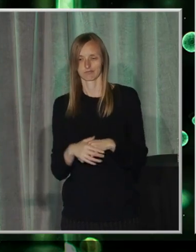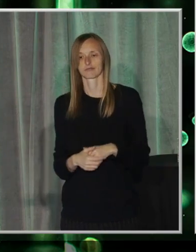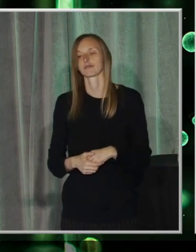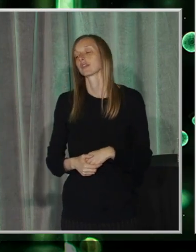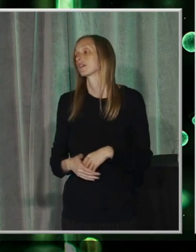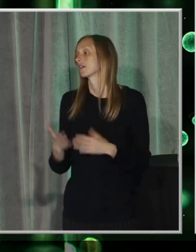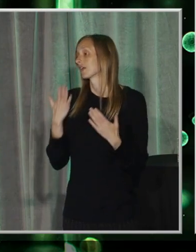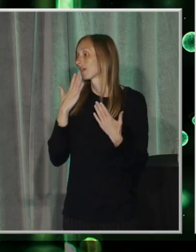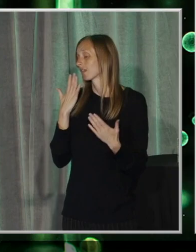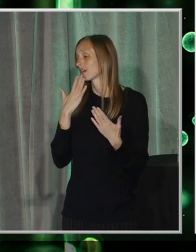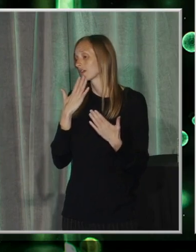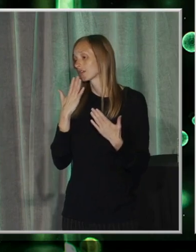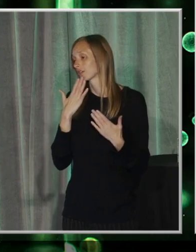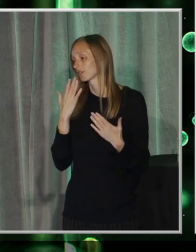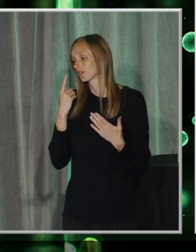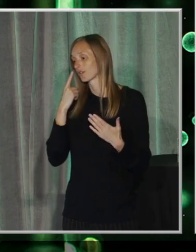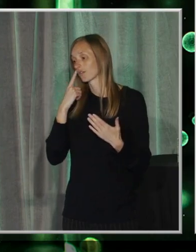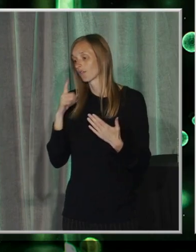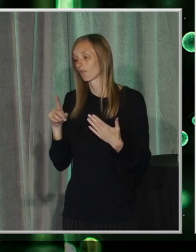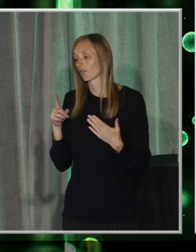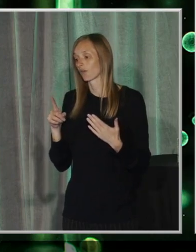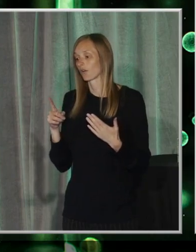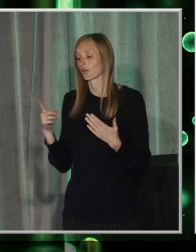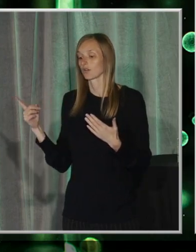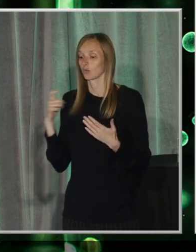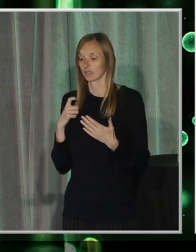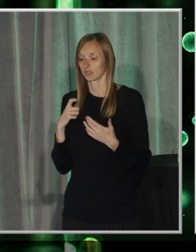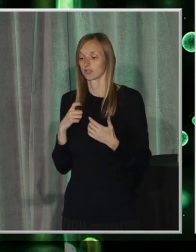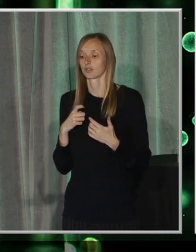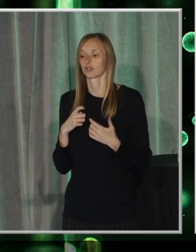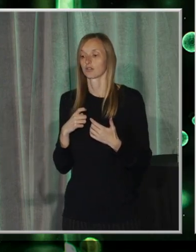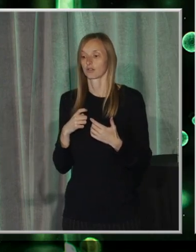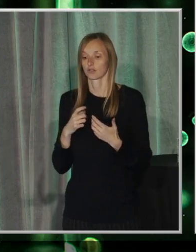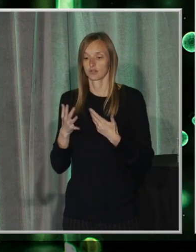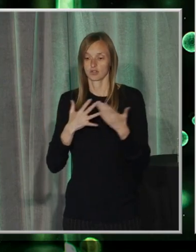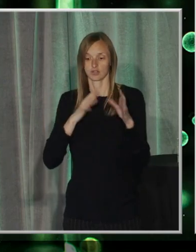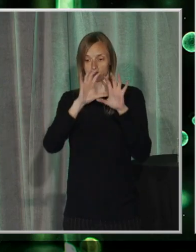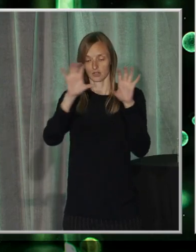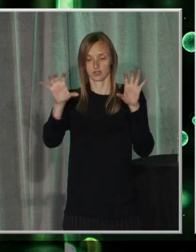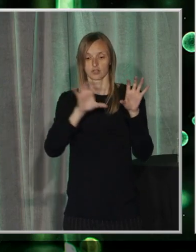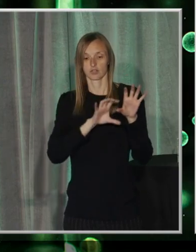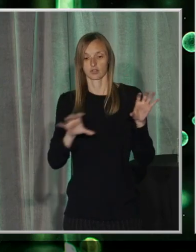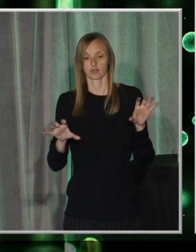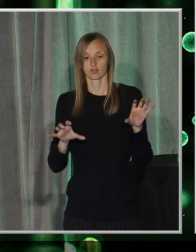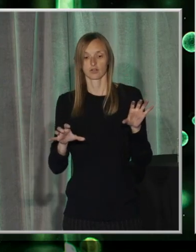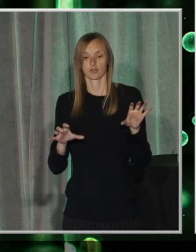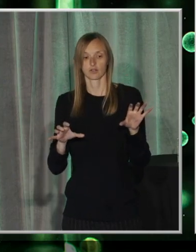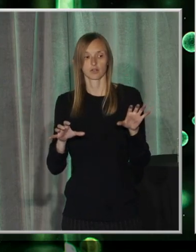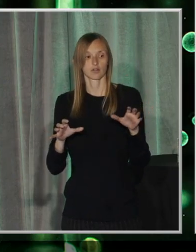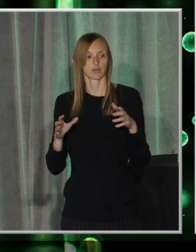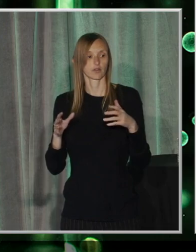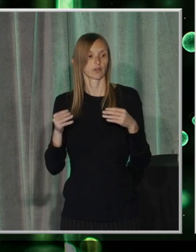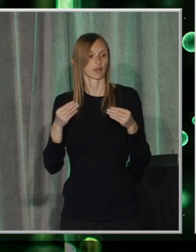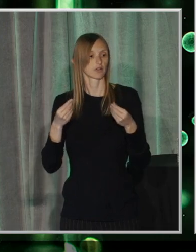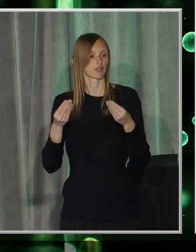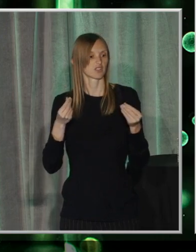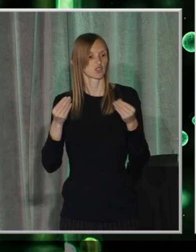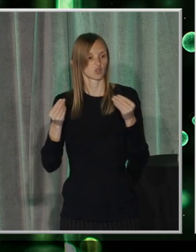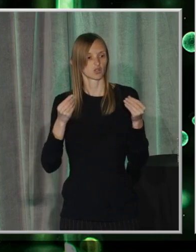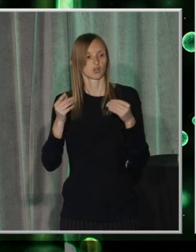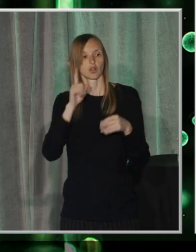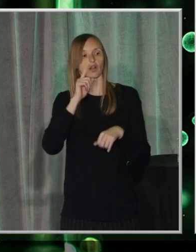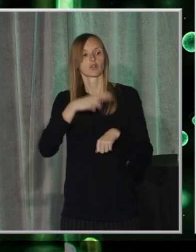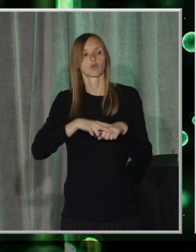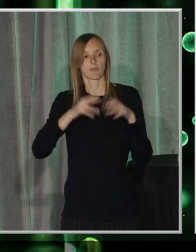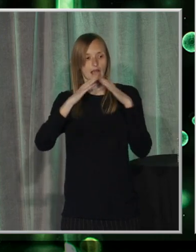Thank you so much for the water. So for the charcoal cooler will be kind of looks like a normal house, but at